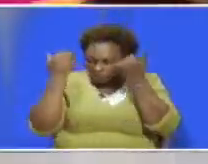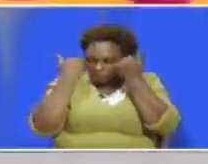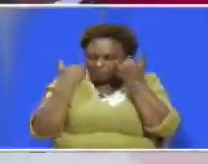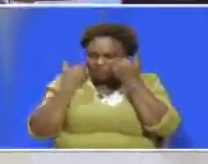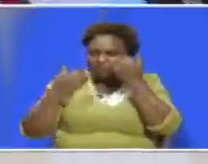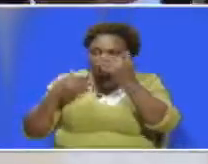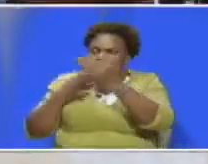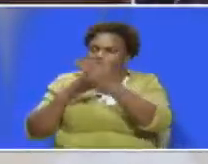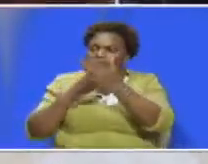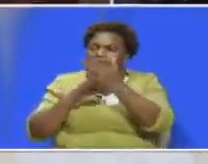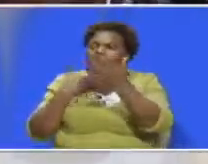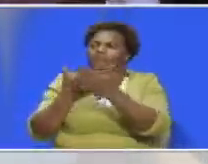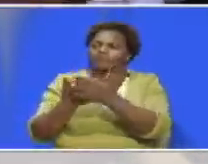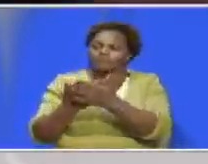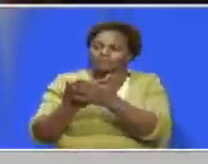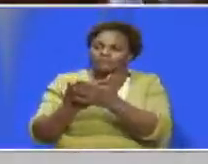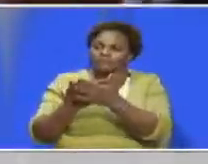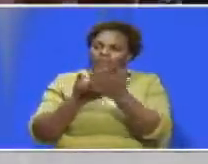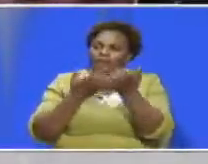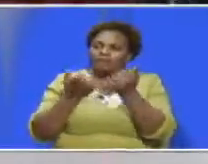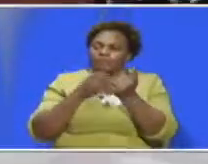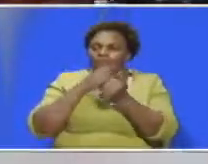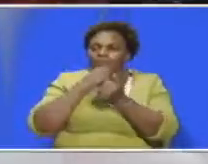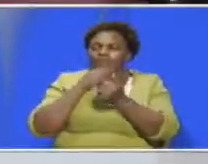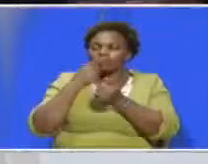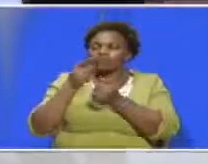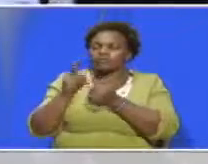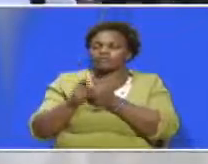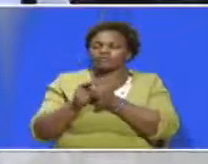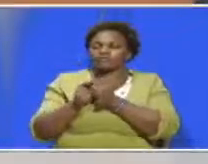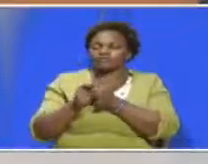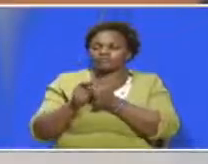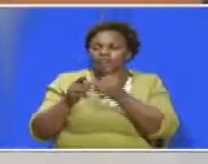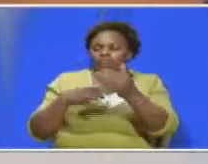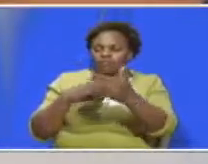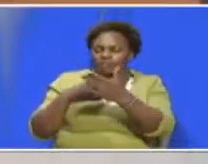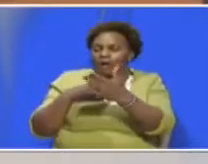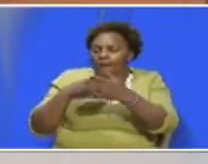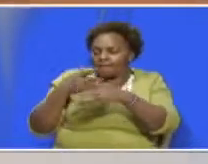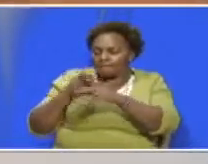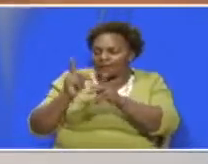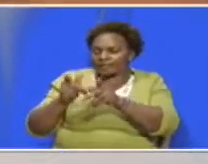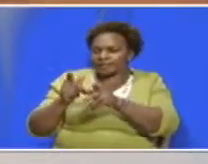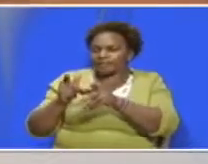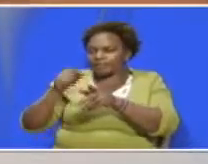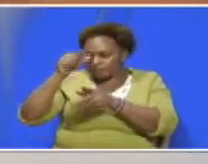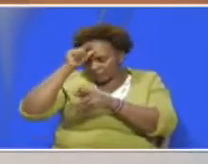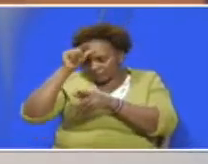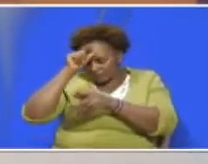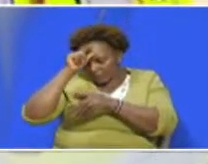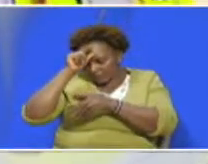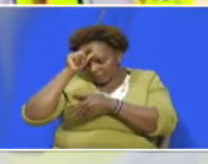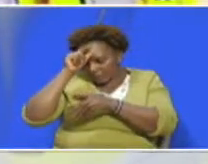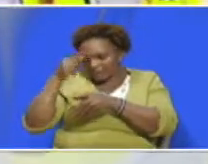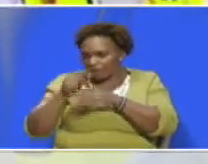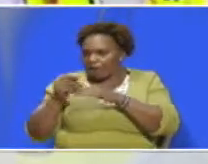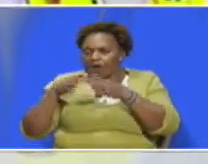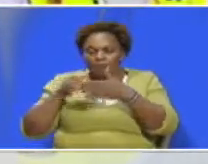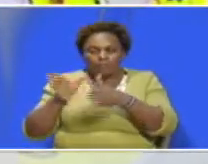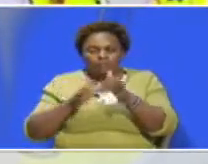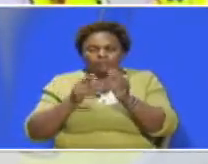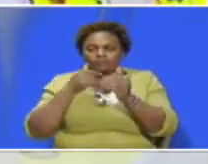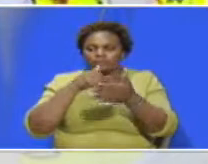following a petition by a businessman who termed it tyrannical. The government is, however, seemingly not taking any